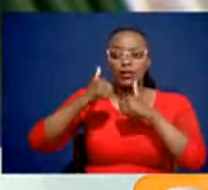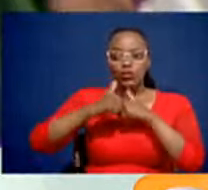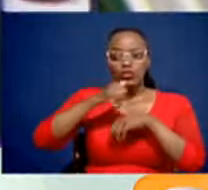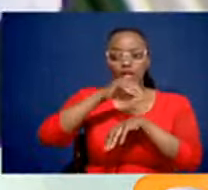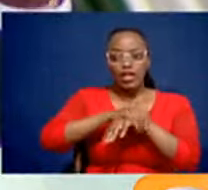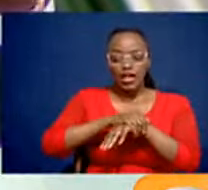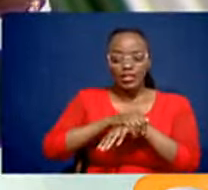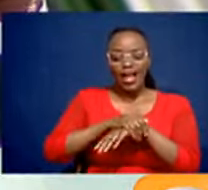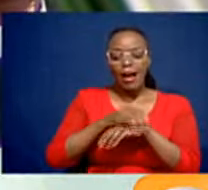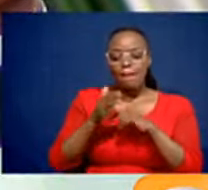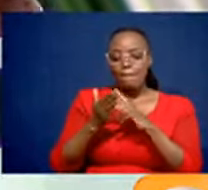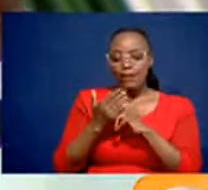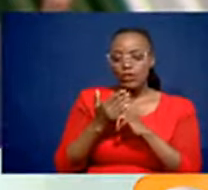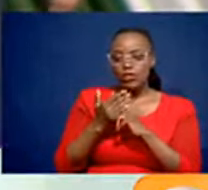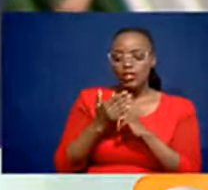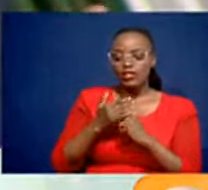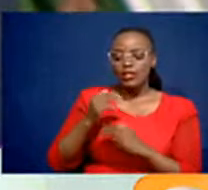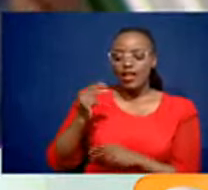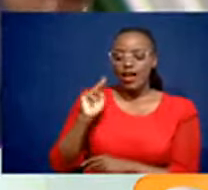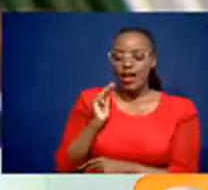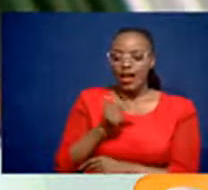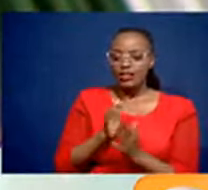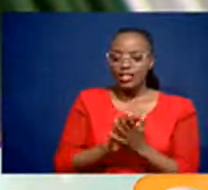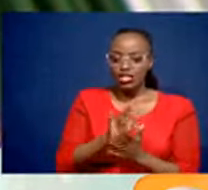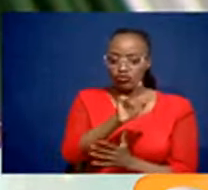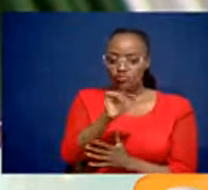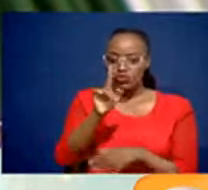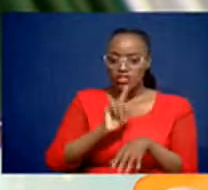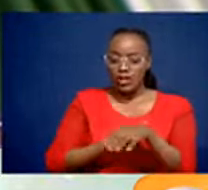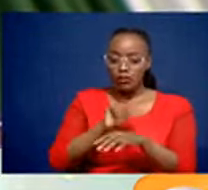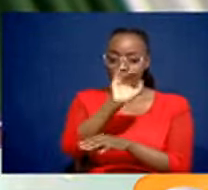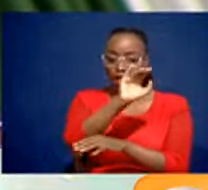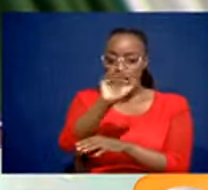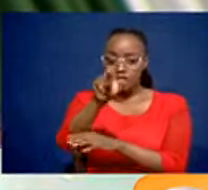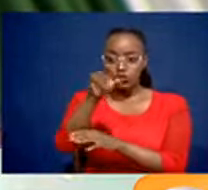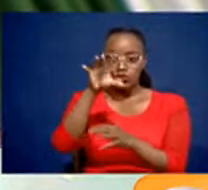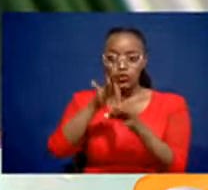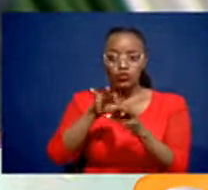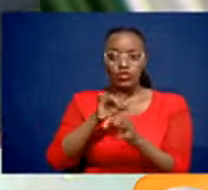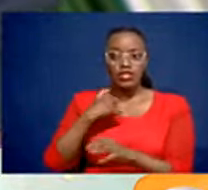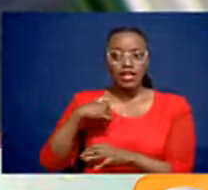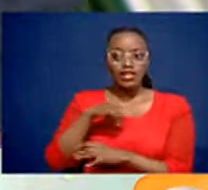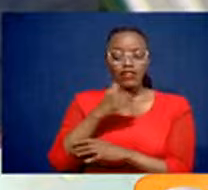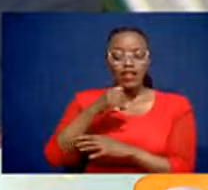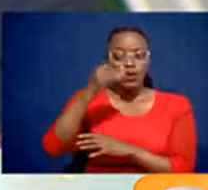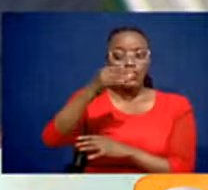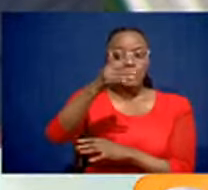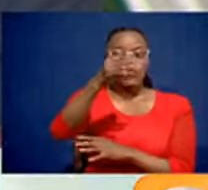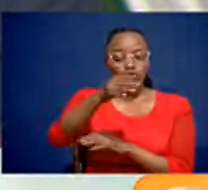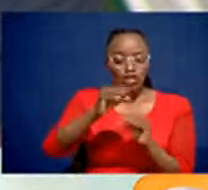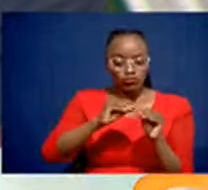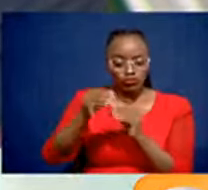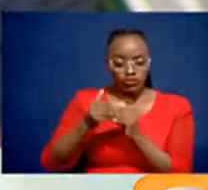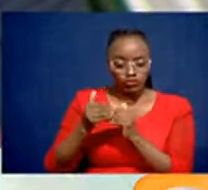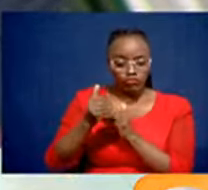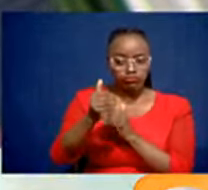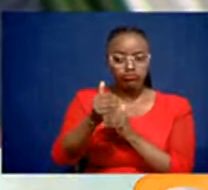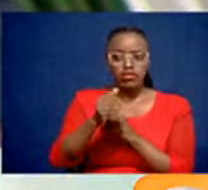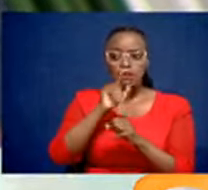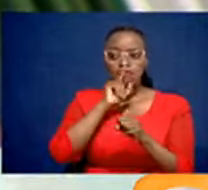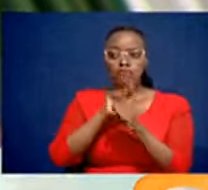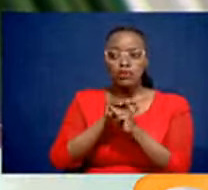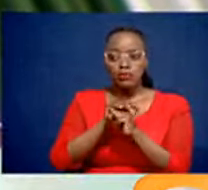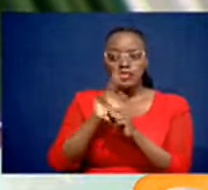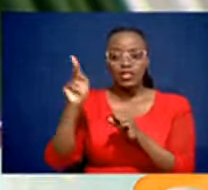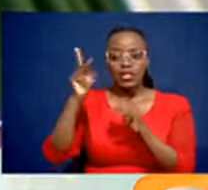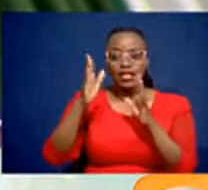tulipata kati yenu na sisi wakati tuliomba kura yenu. And going into the future, I want to promise the